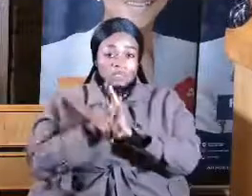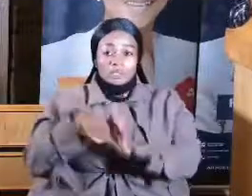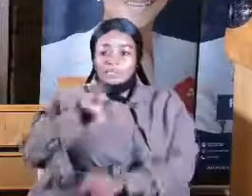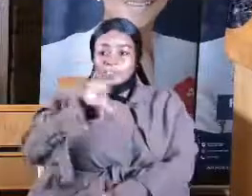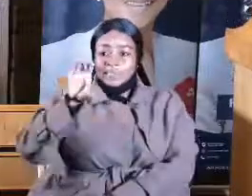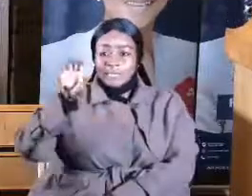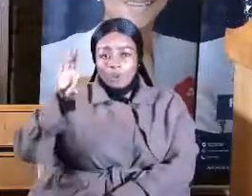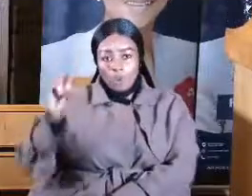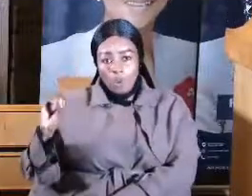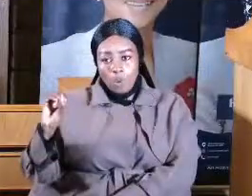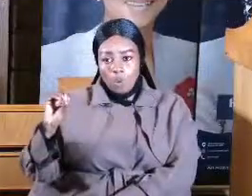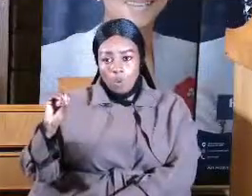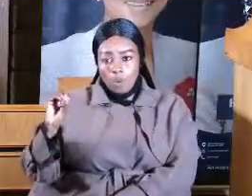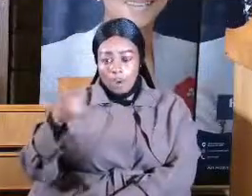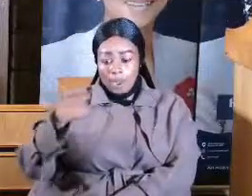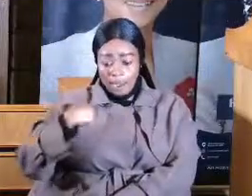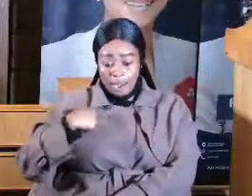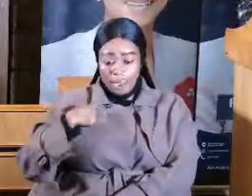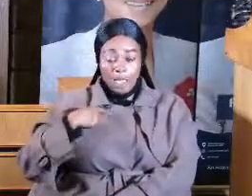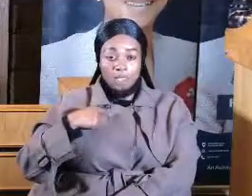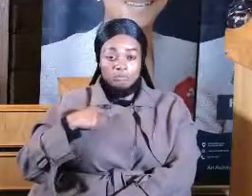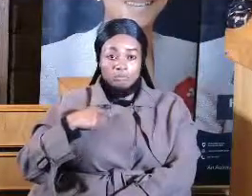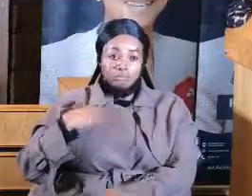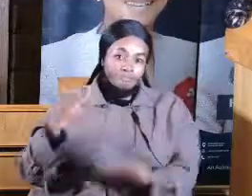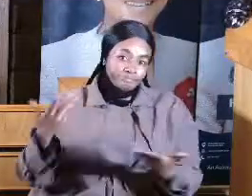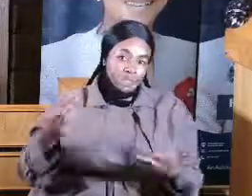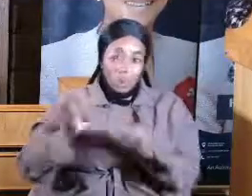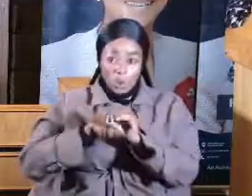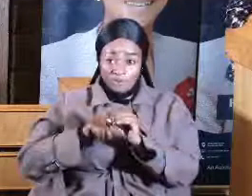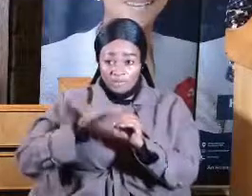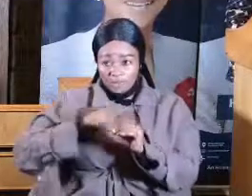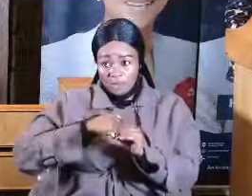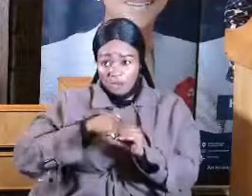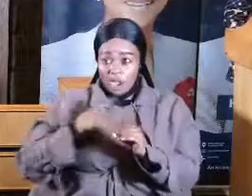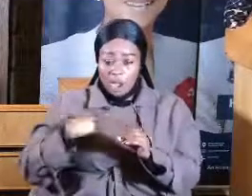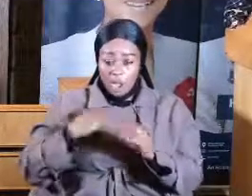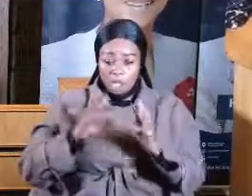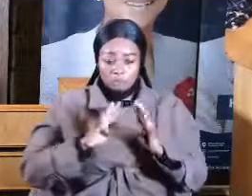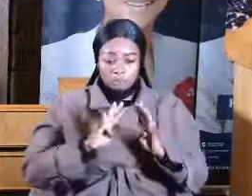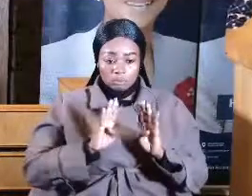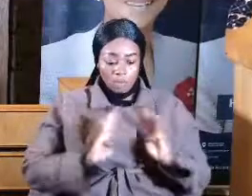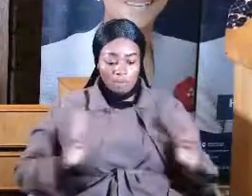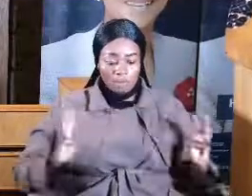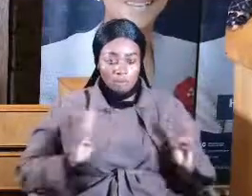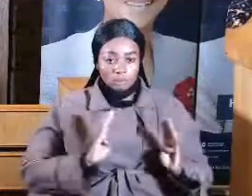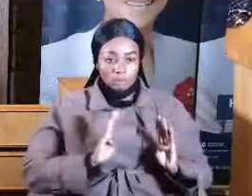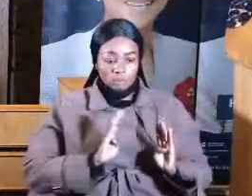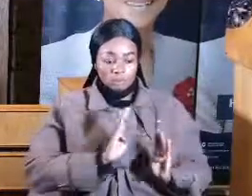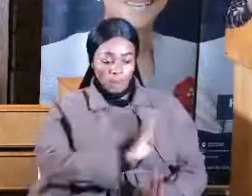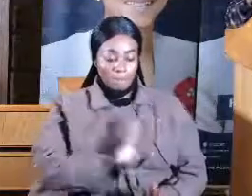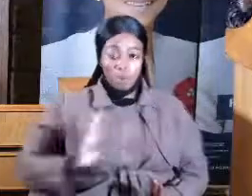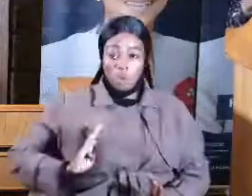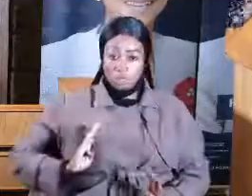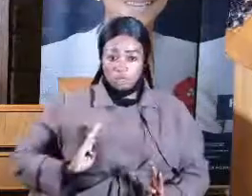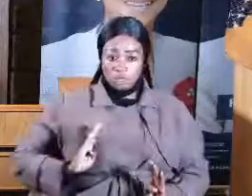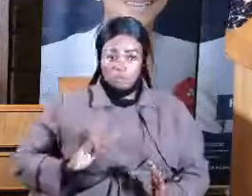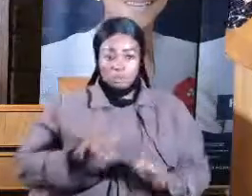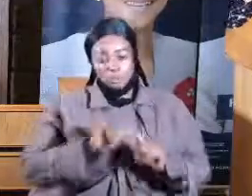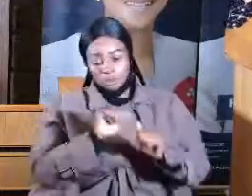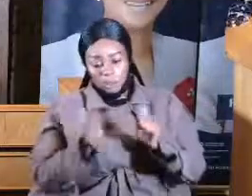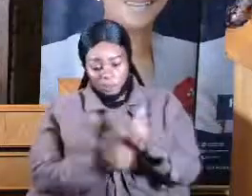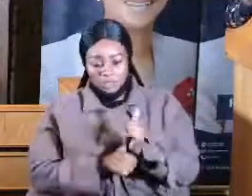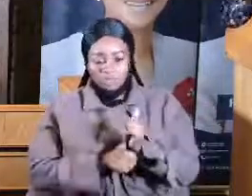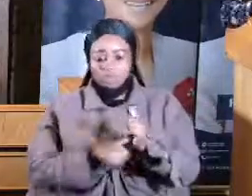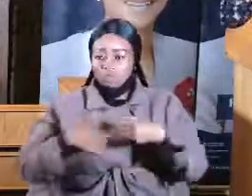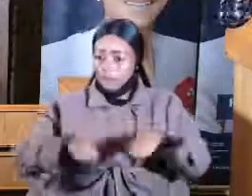and this is from my board perspective, because I sit on about four boards, and I must say, it's like the program director mentioned, the women have become the deputy